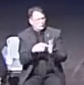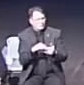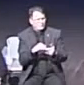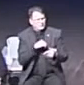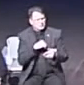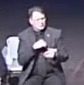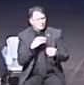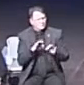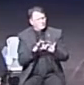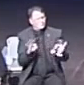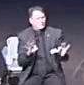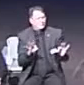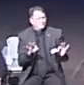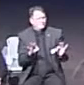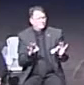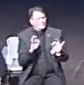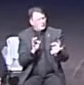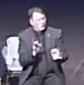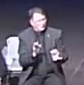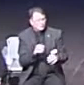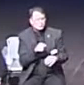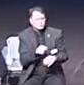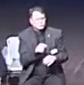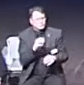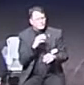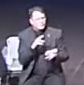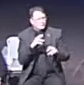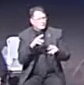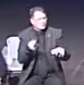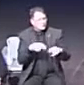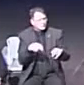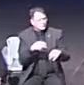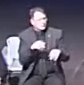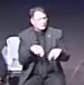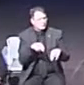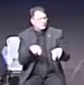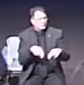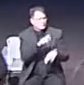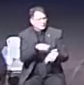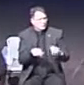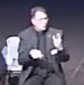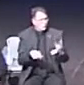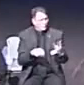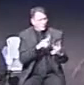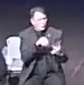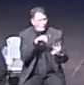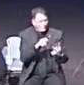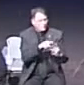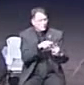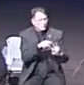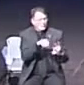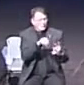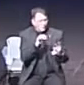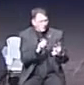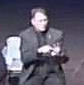be perfect. Seen through the performance and bodies of three dancers, Hayan, Maria and